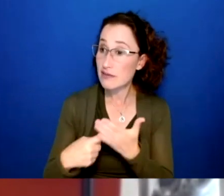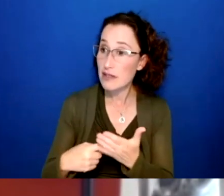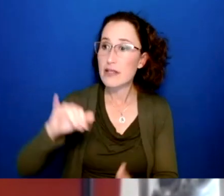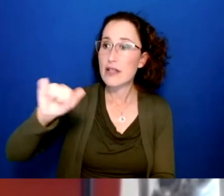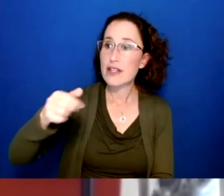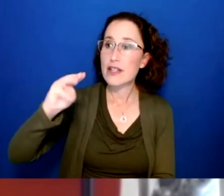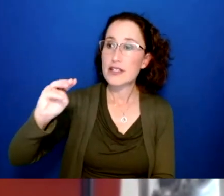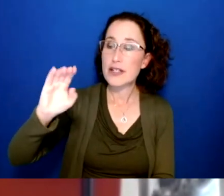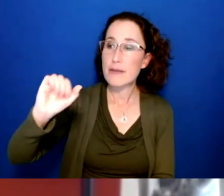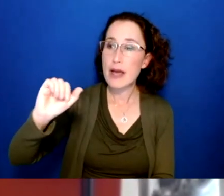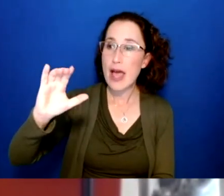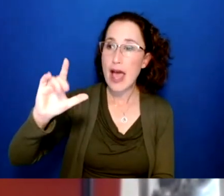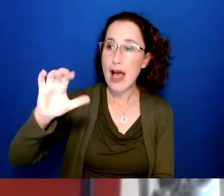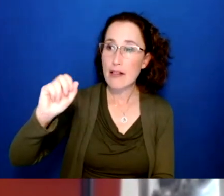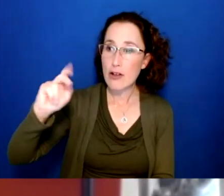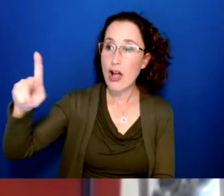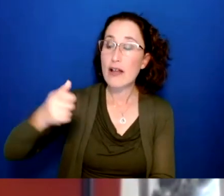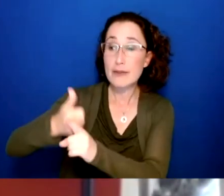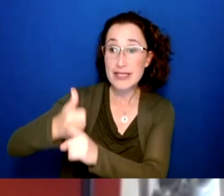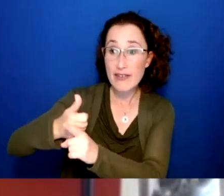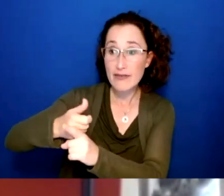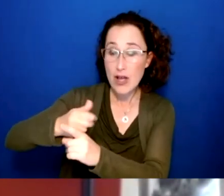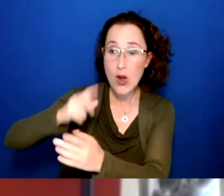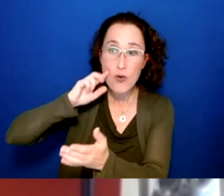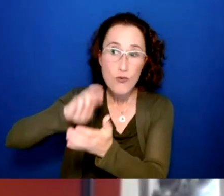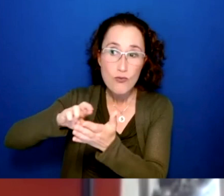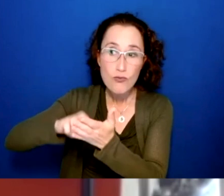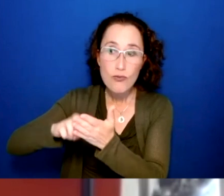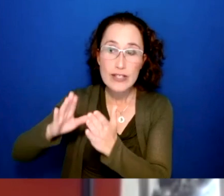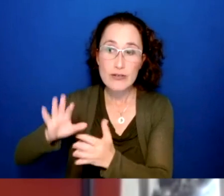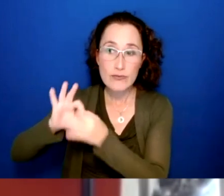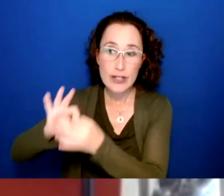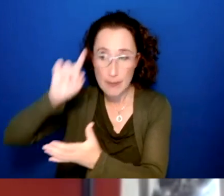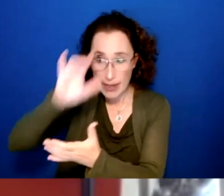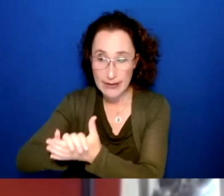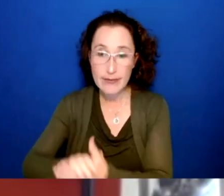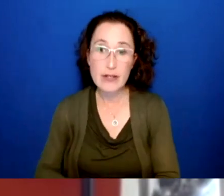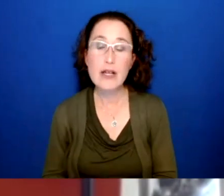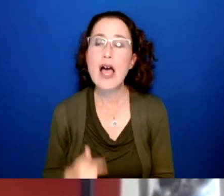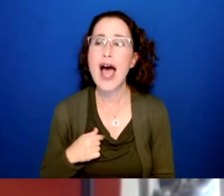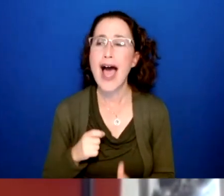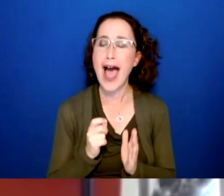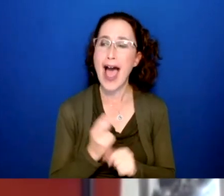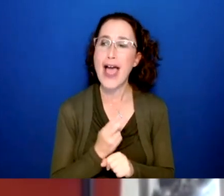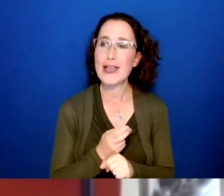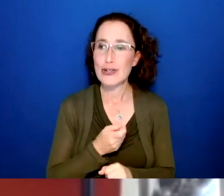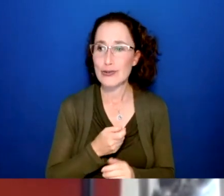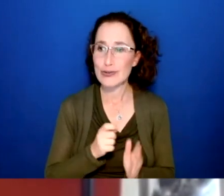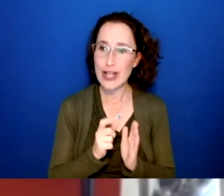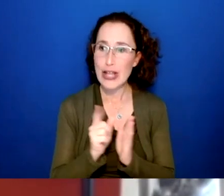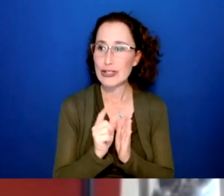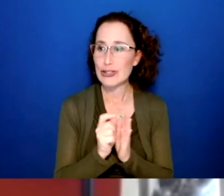Alcock, who's a belief researcher. And I used one of these old journalism tricks where you, I said, pretend I'm 5 years